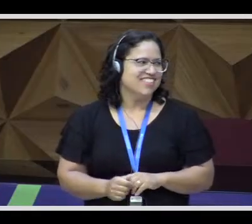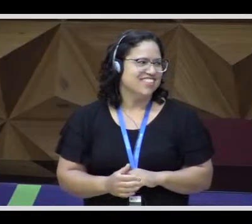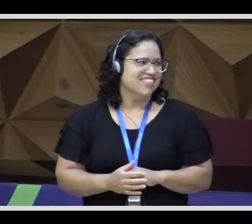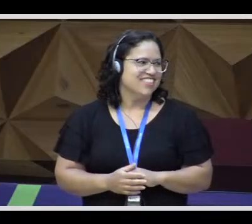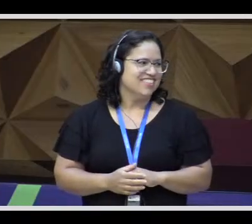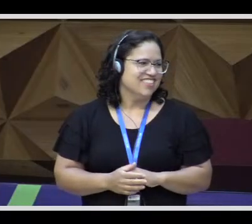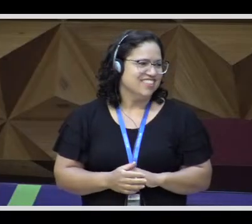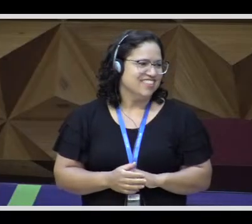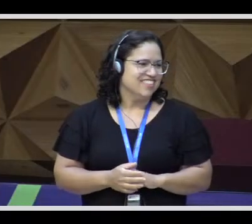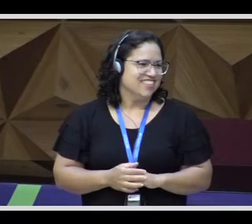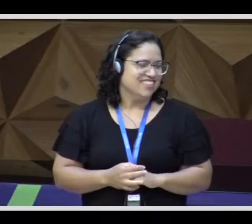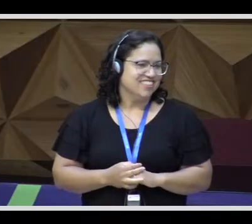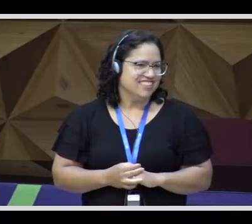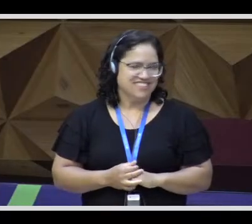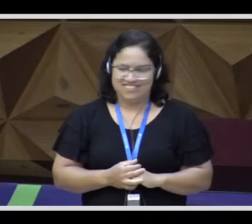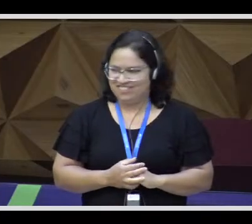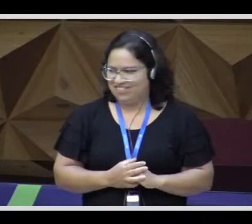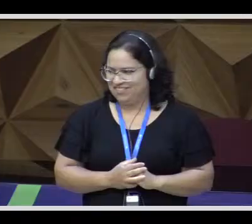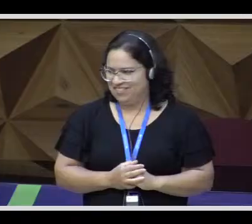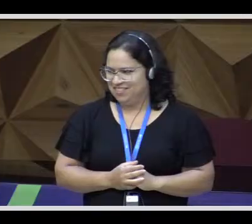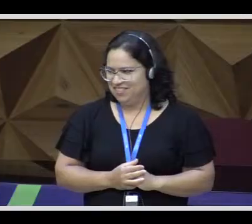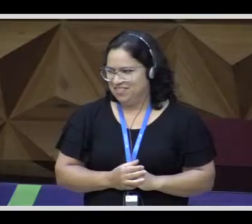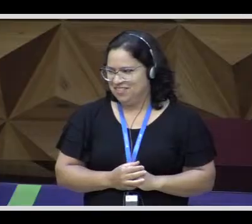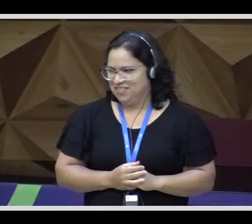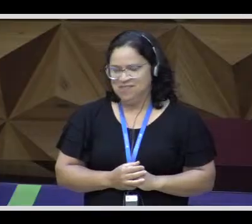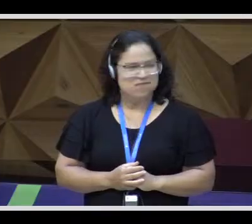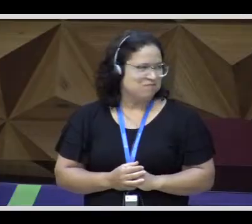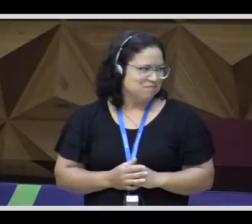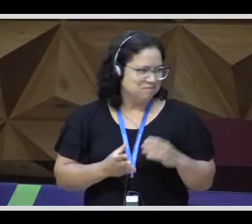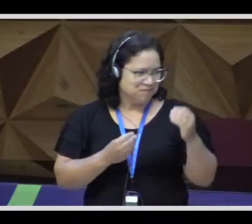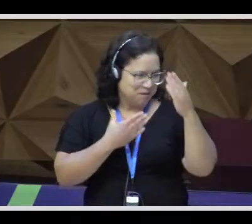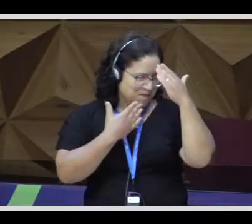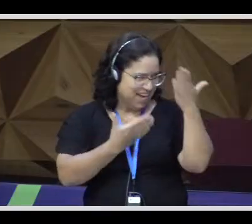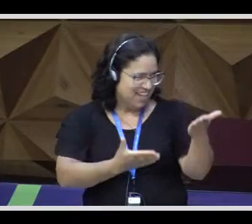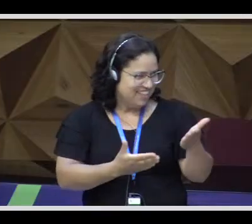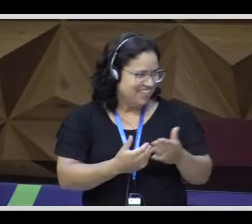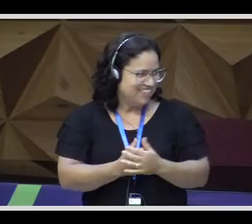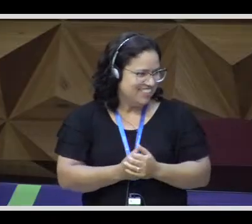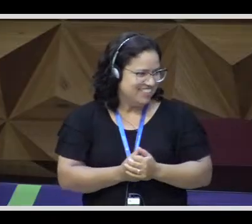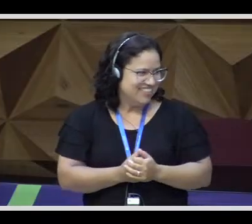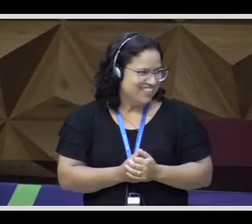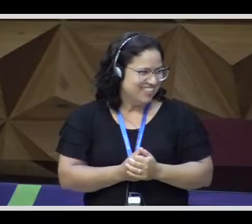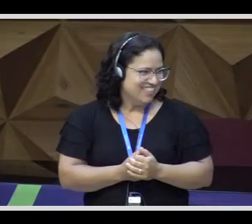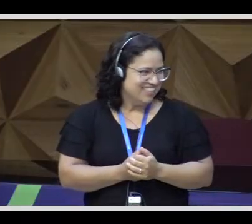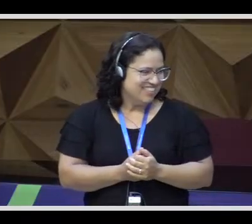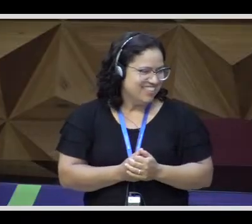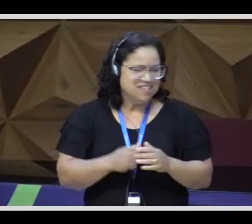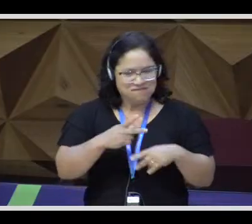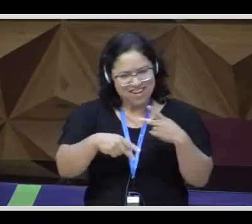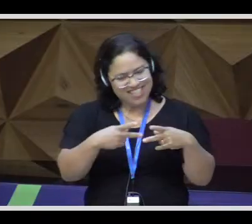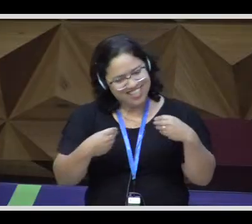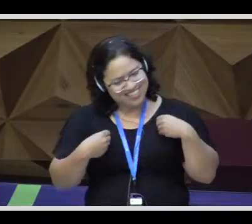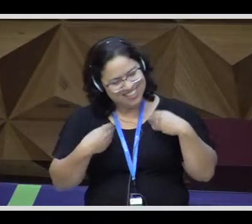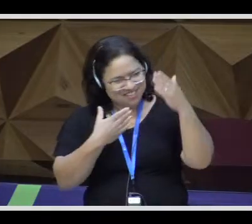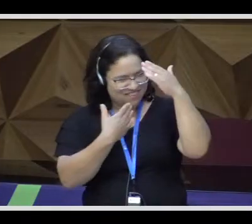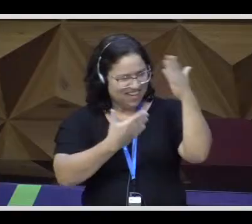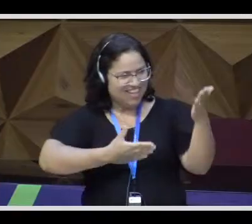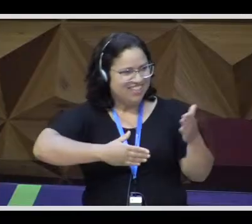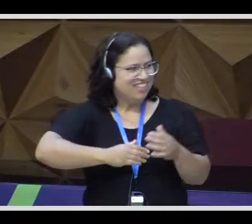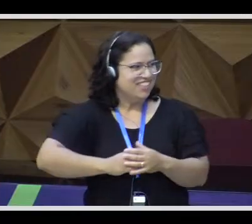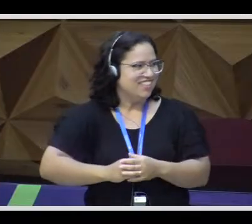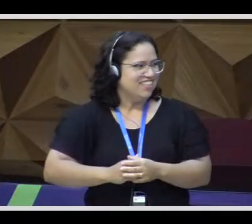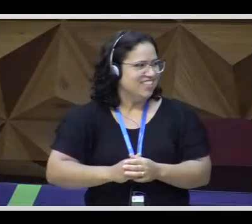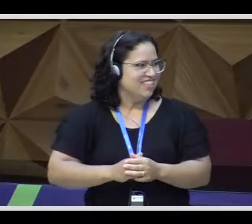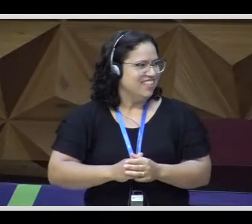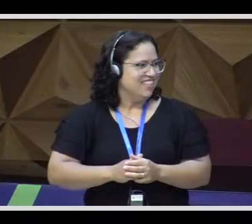Is there any gift to give? Thank you. Oh, gift for me. Obrigado. Can we take a